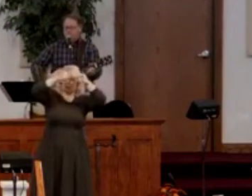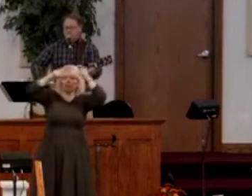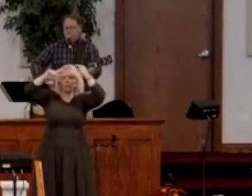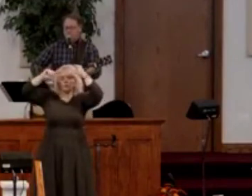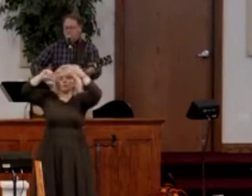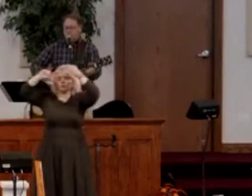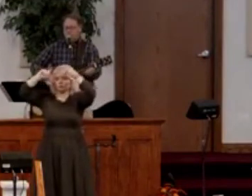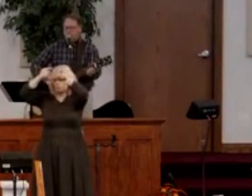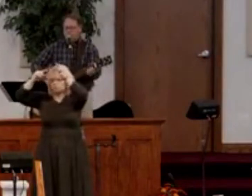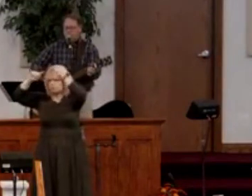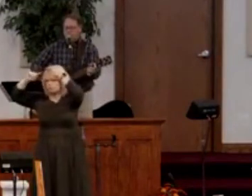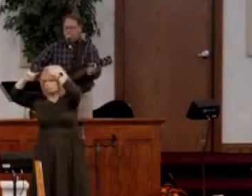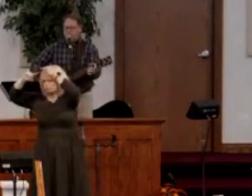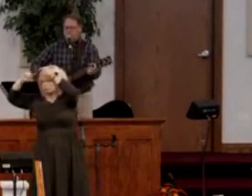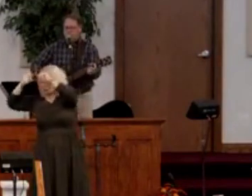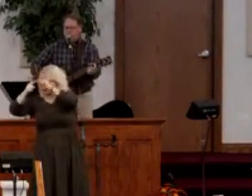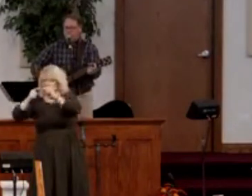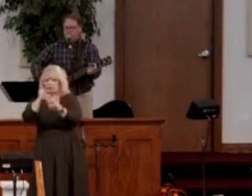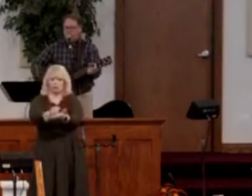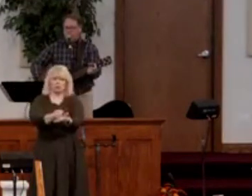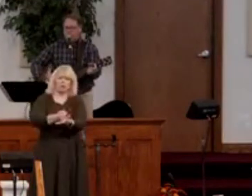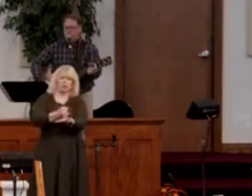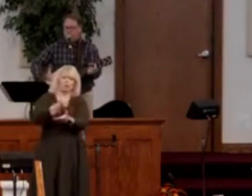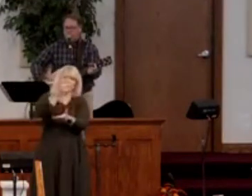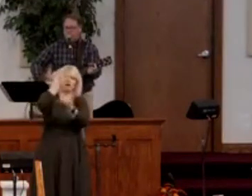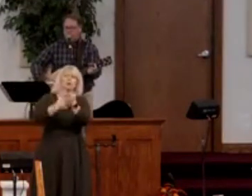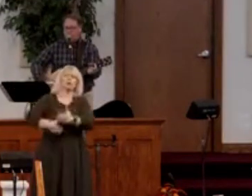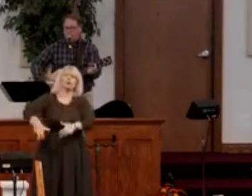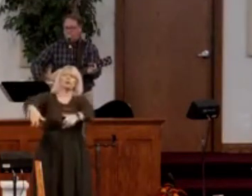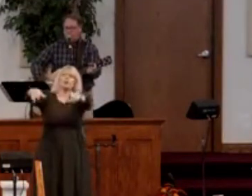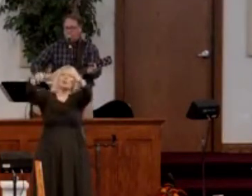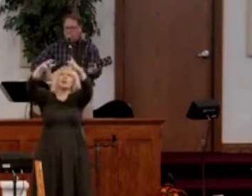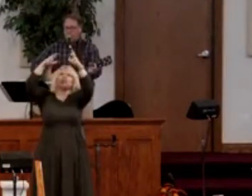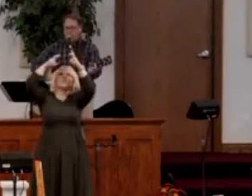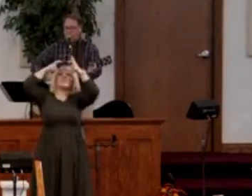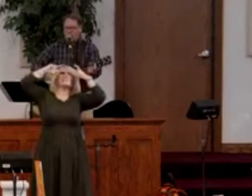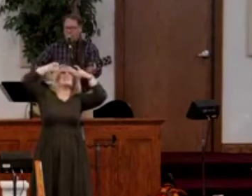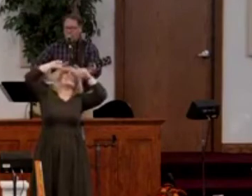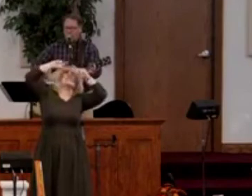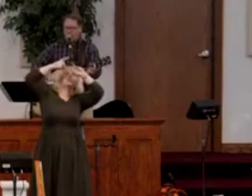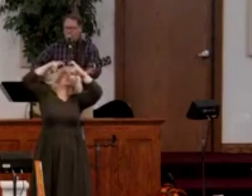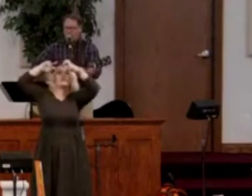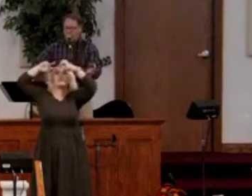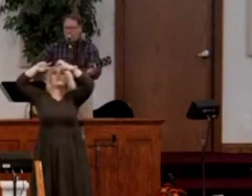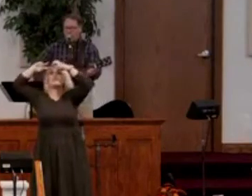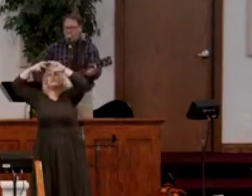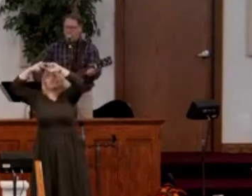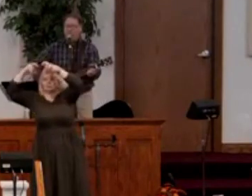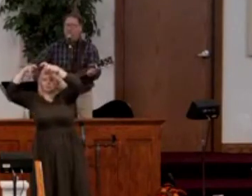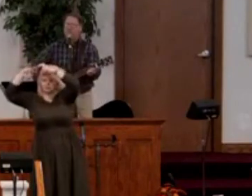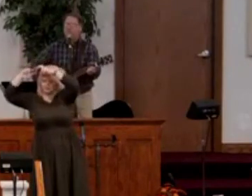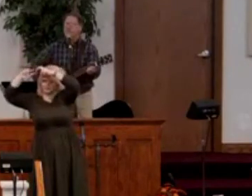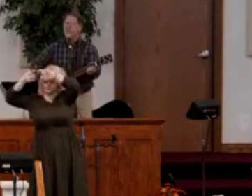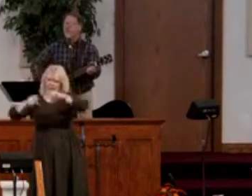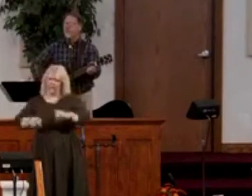or thorns compose so rich a crown?